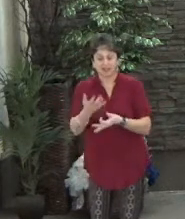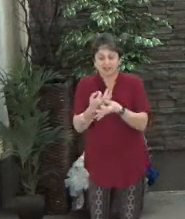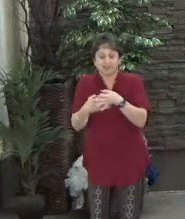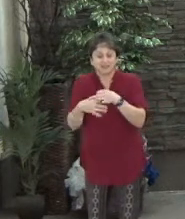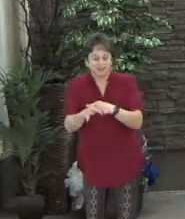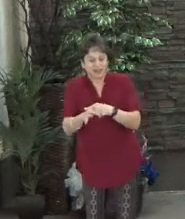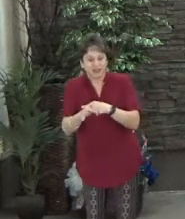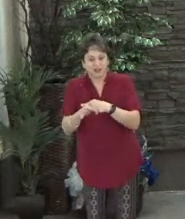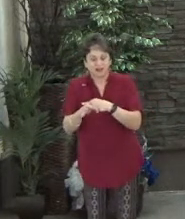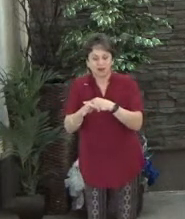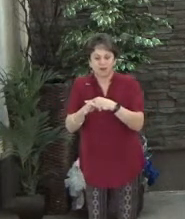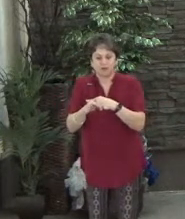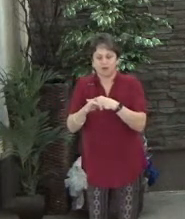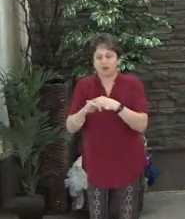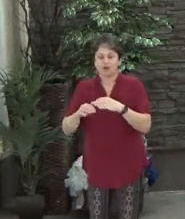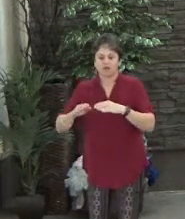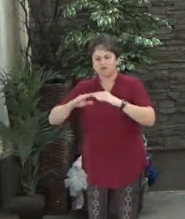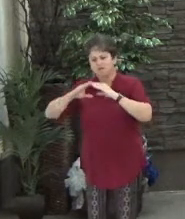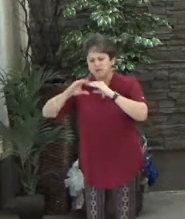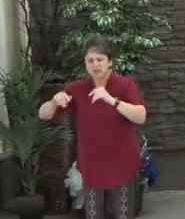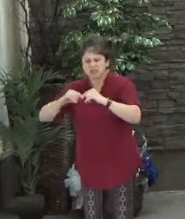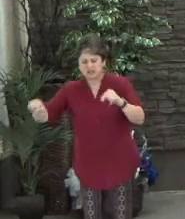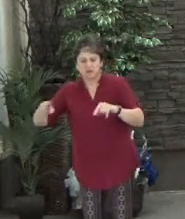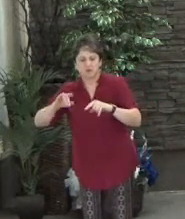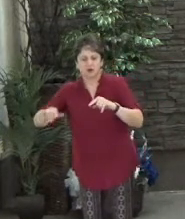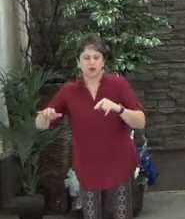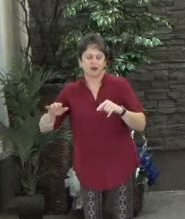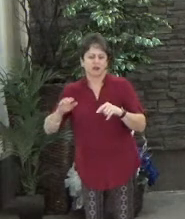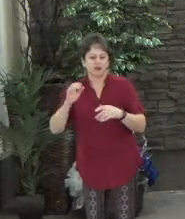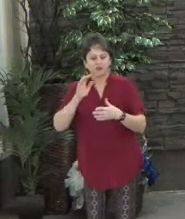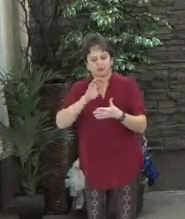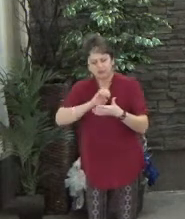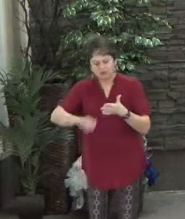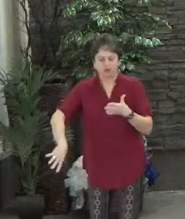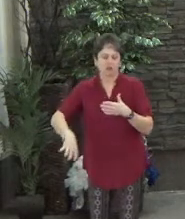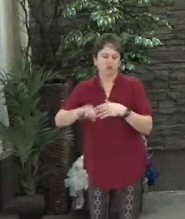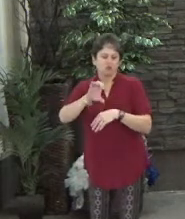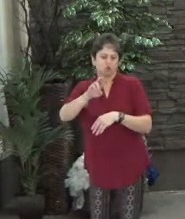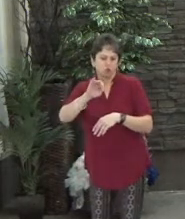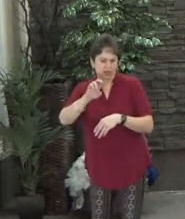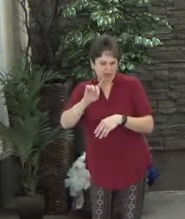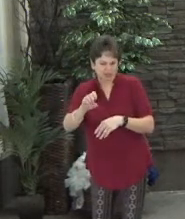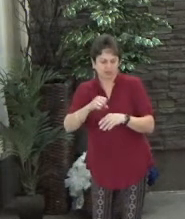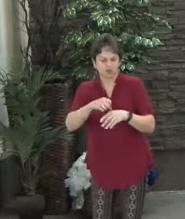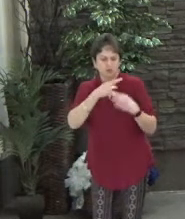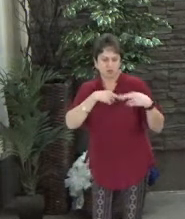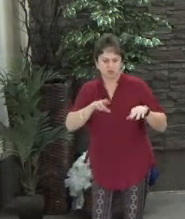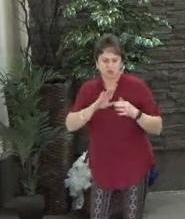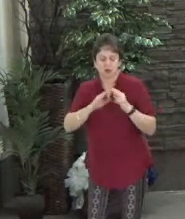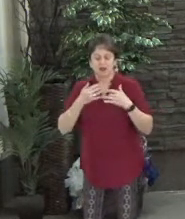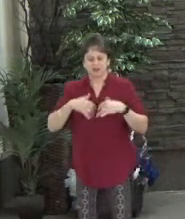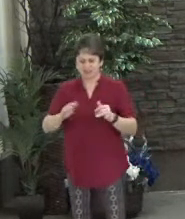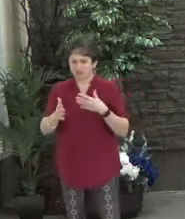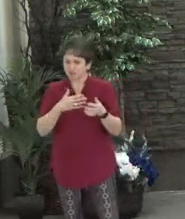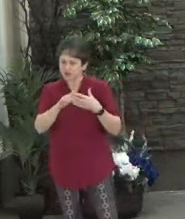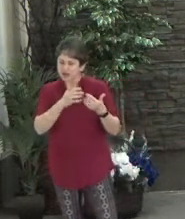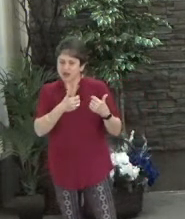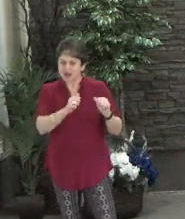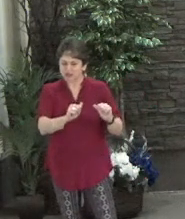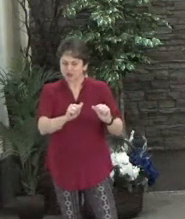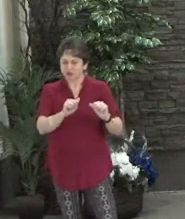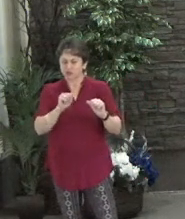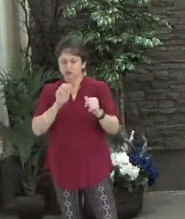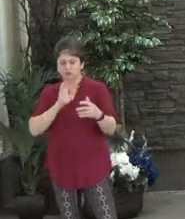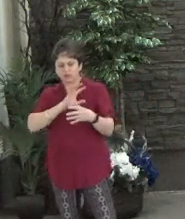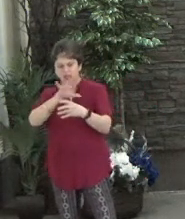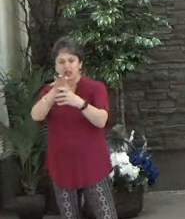of flattening differences by stamping out creeds in religious communities. And still, despite that effort to